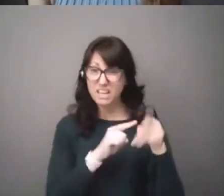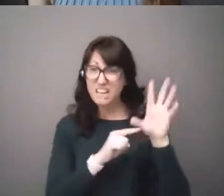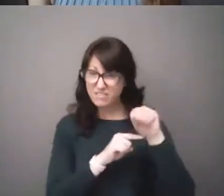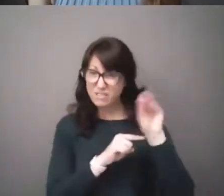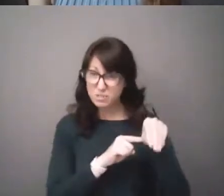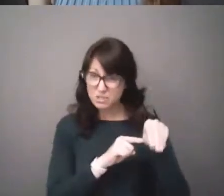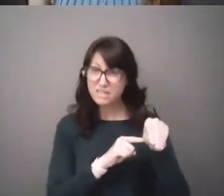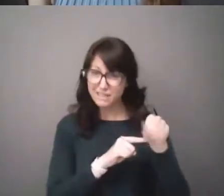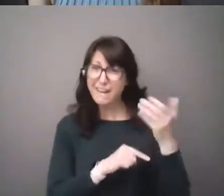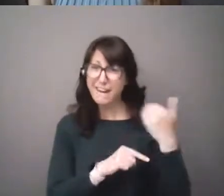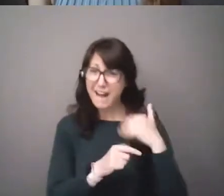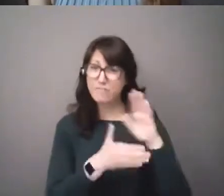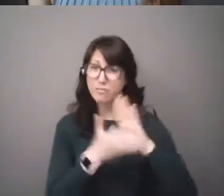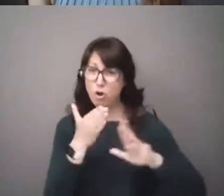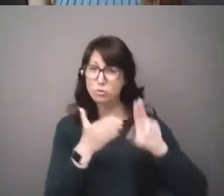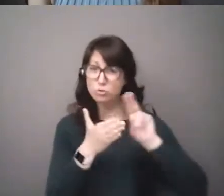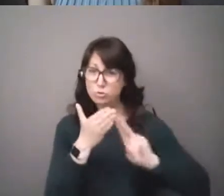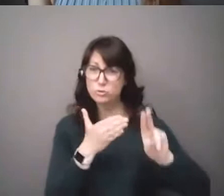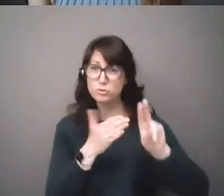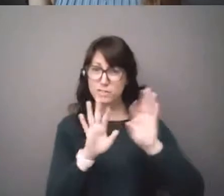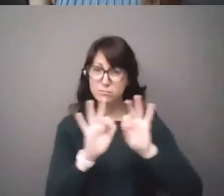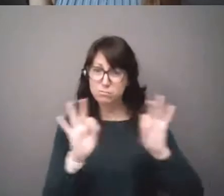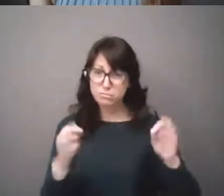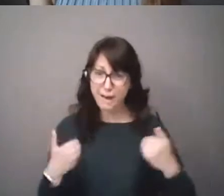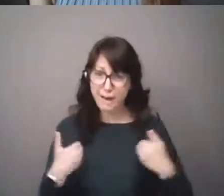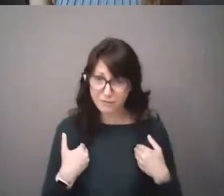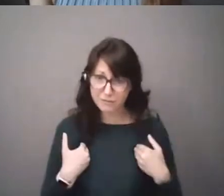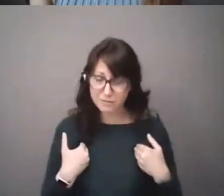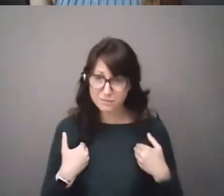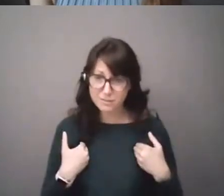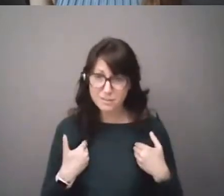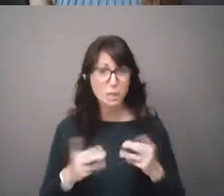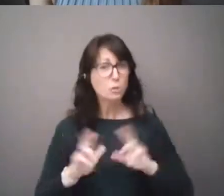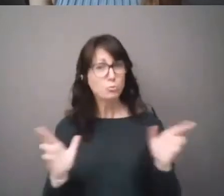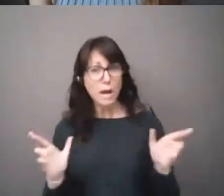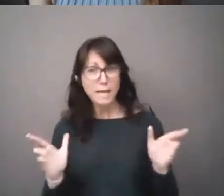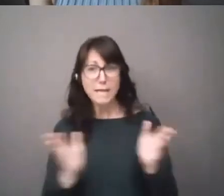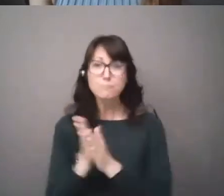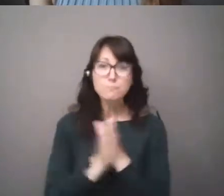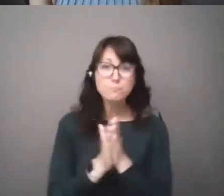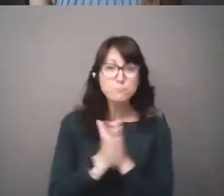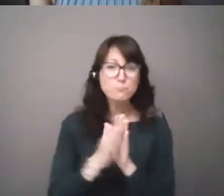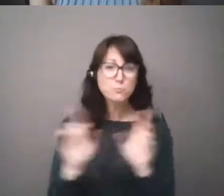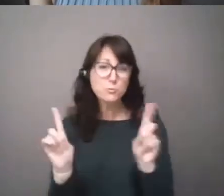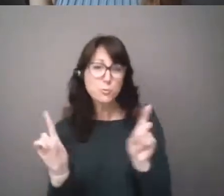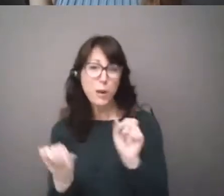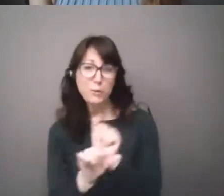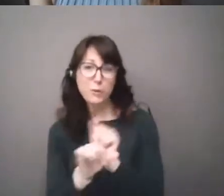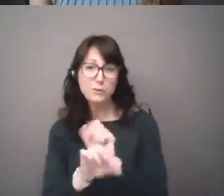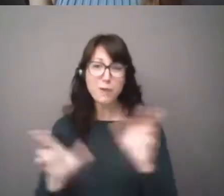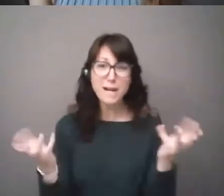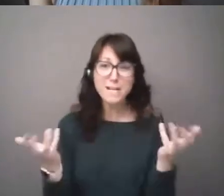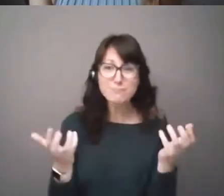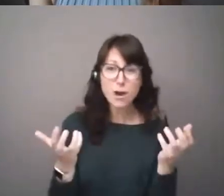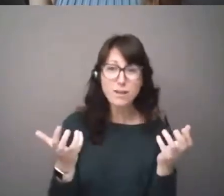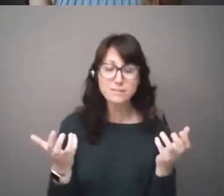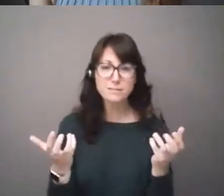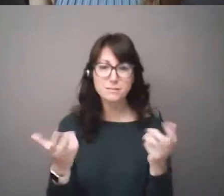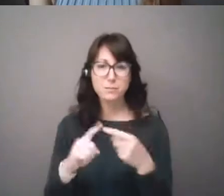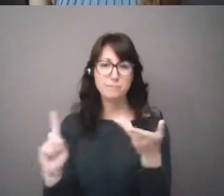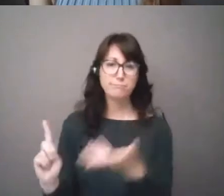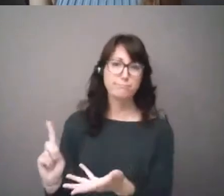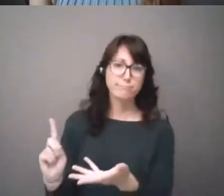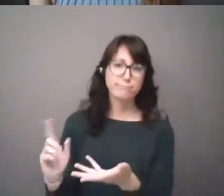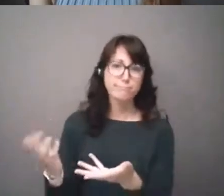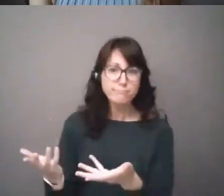some level of post-secondary education. So, I mean, they're ready, willing, and able to work. So